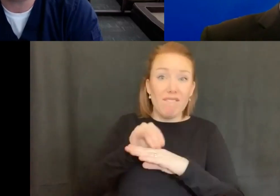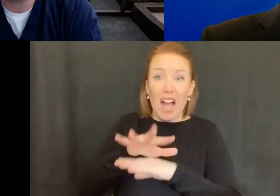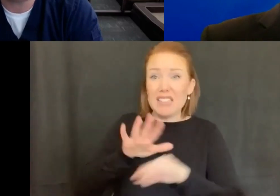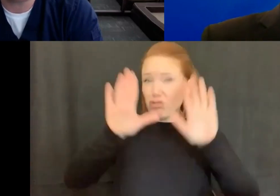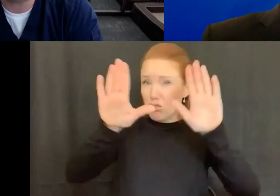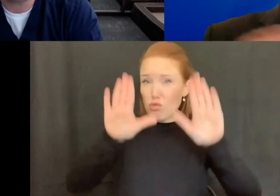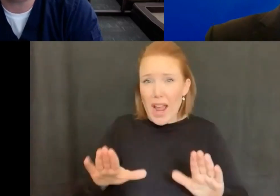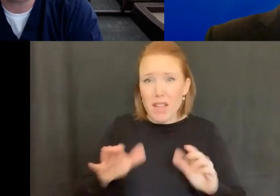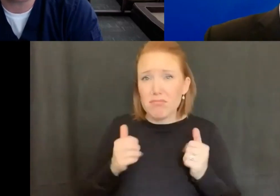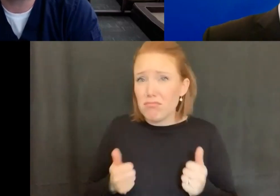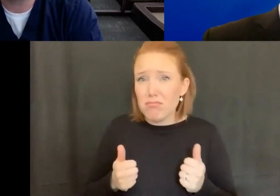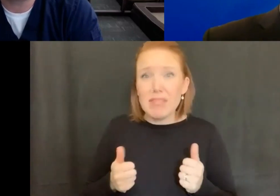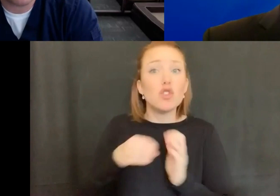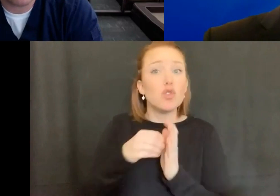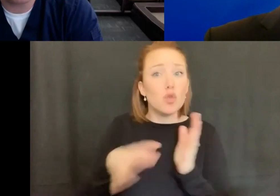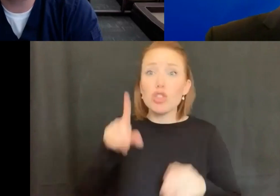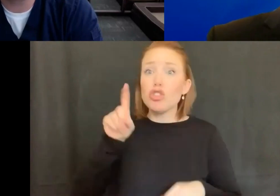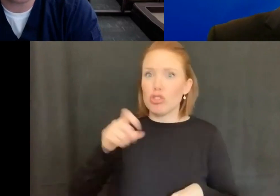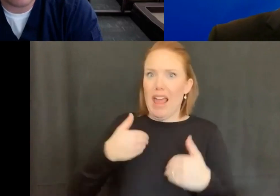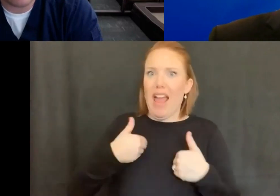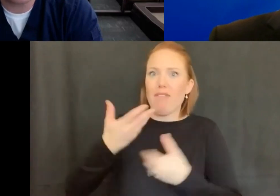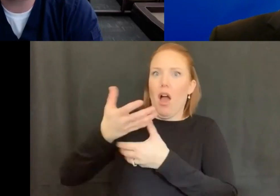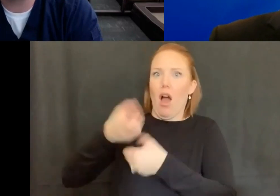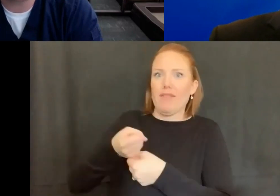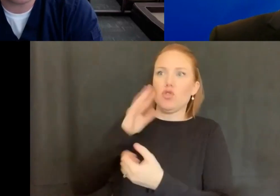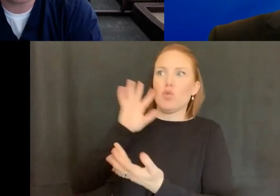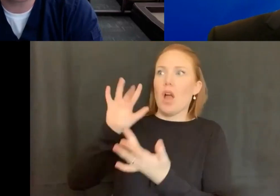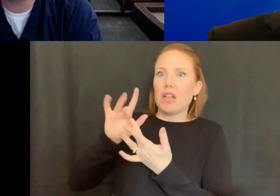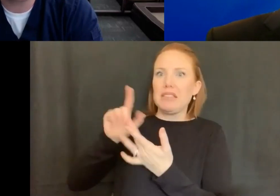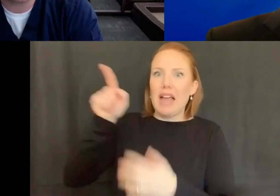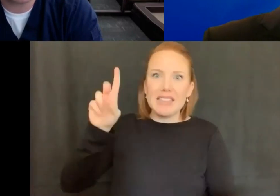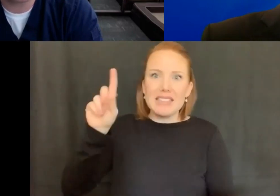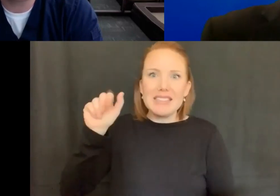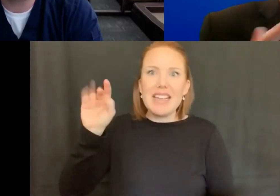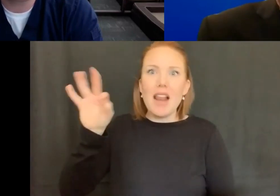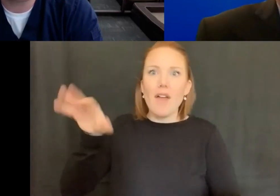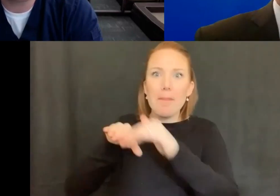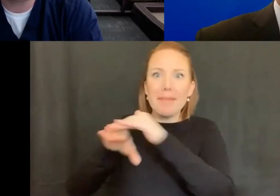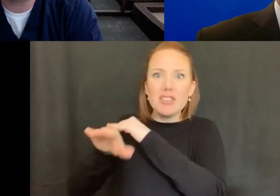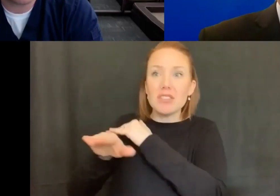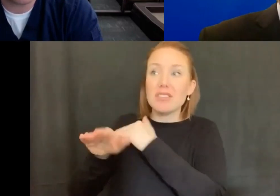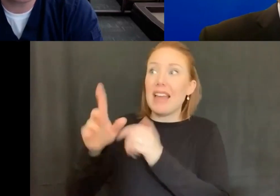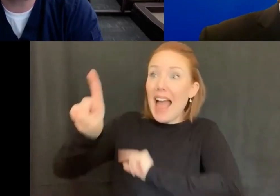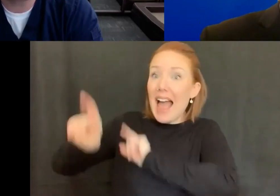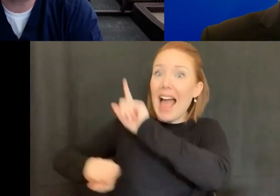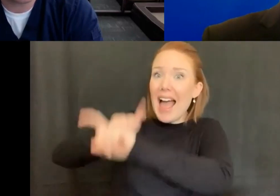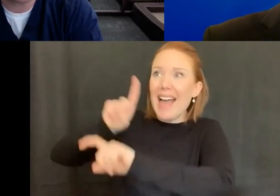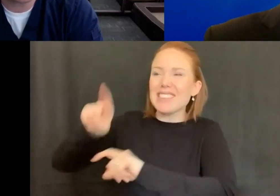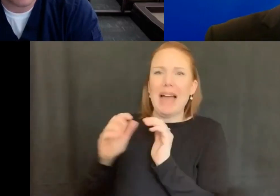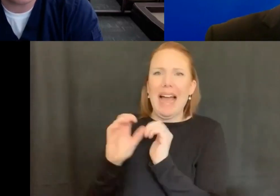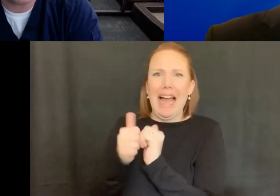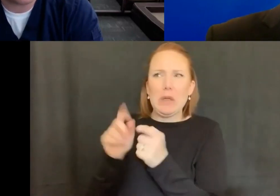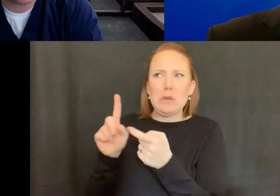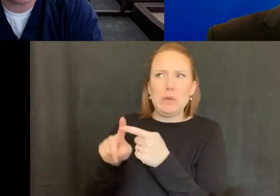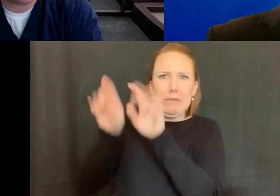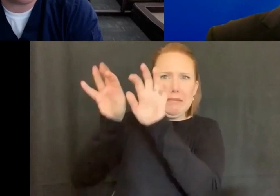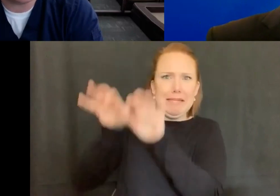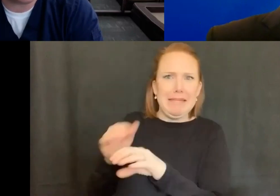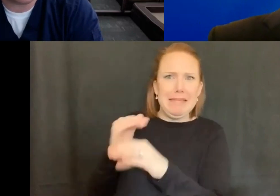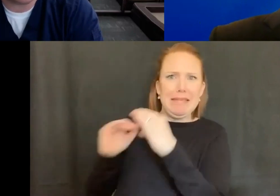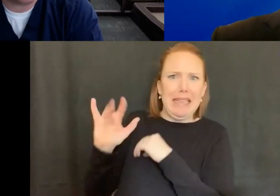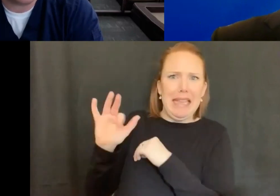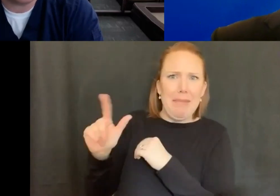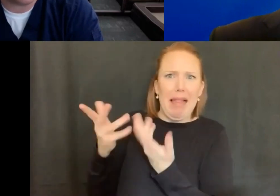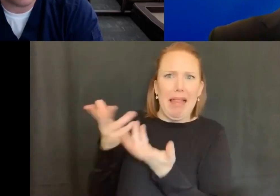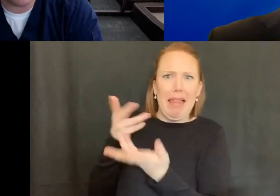And students should have the confidence to reach out to a dean of admissions and ask these questions. But how we construct that message is a huge part of